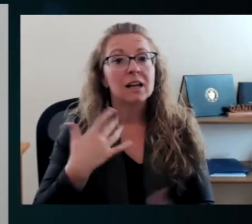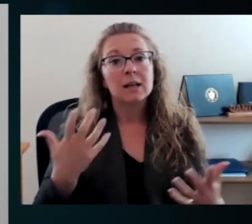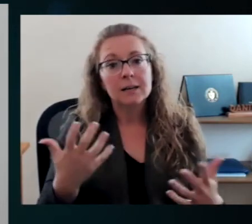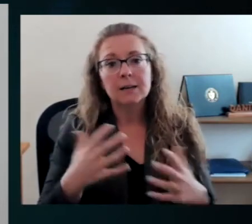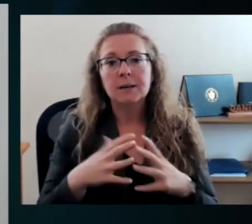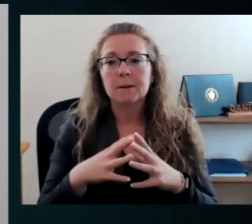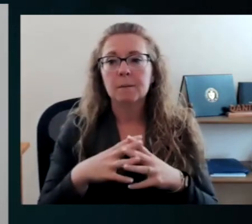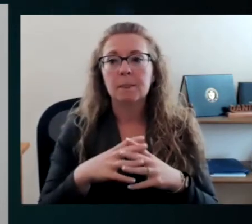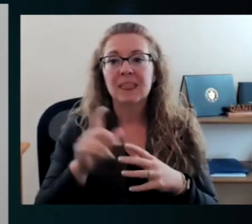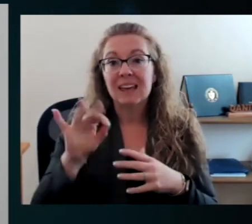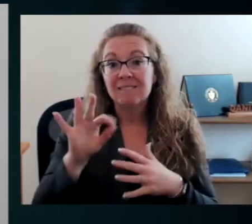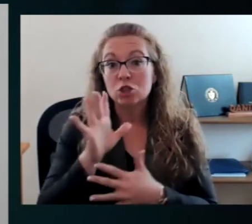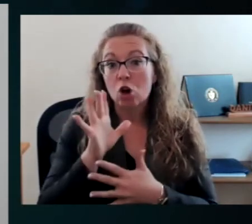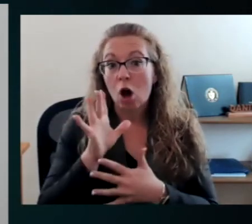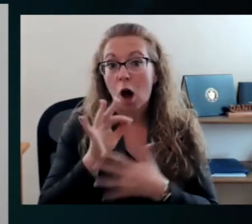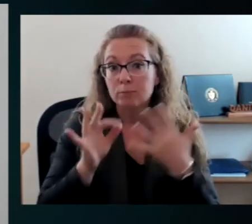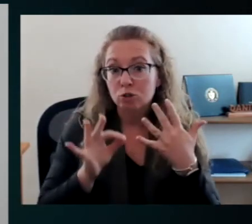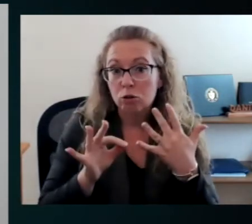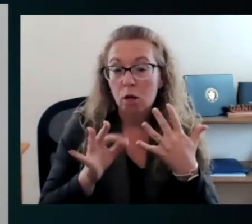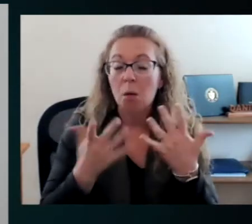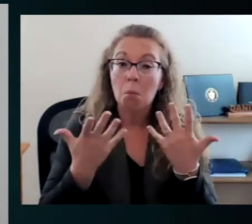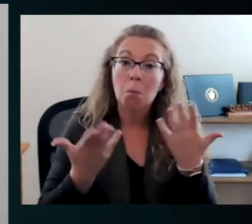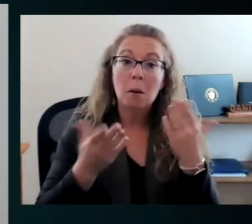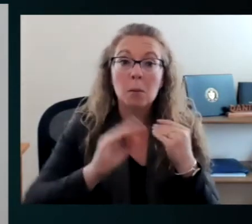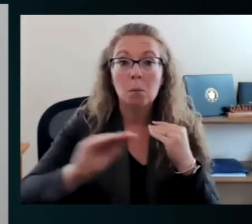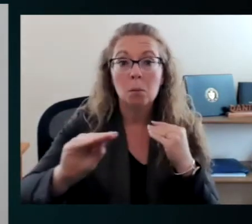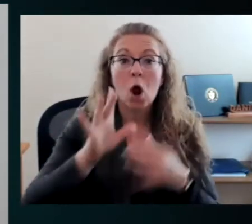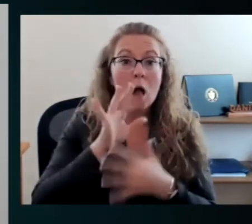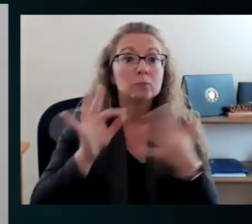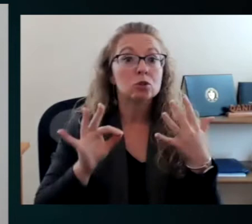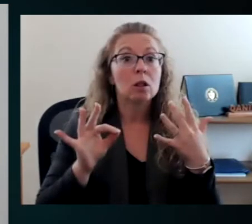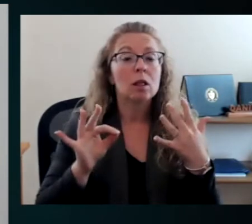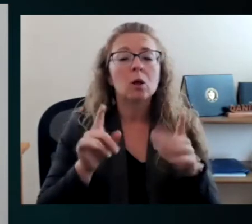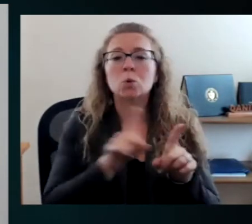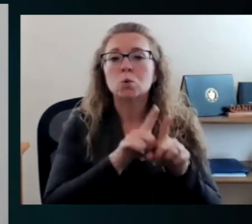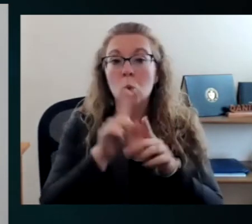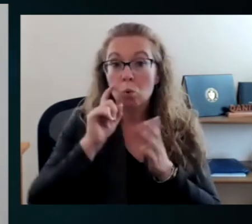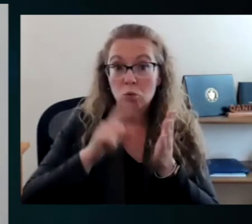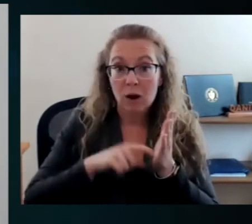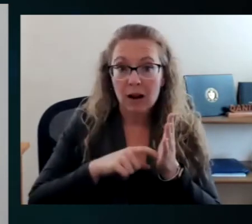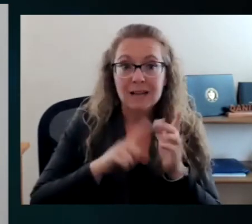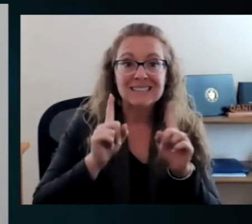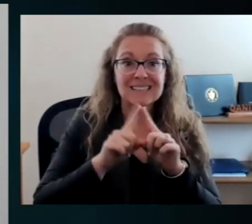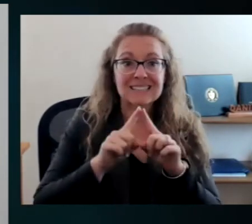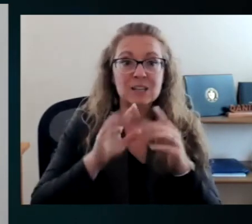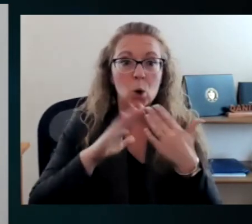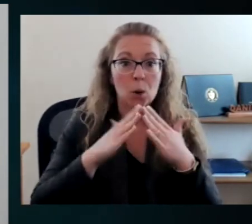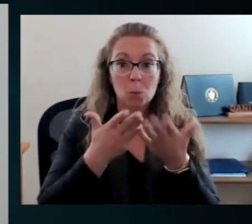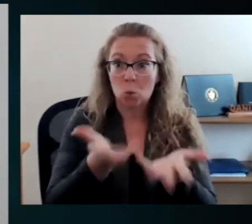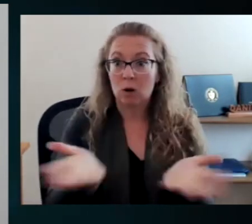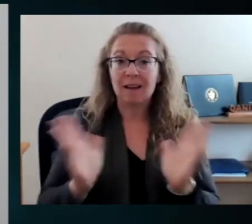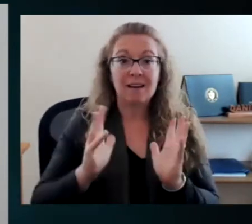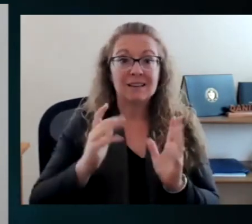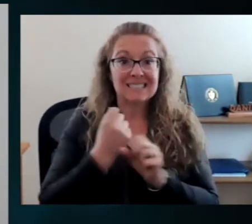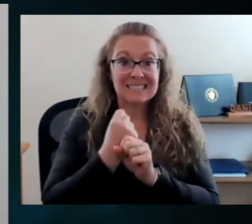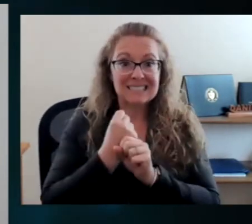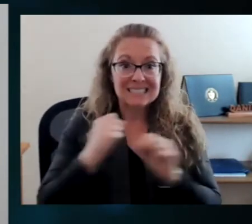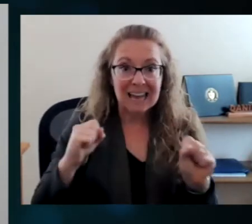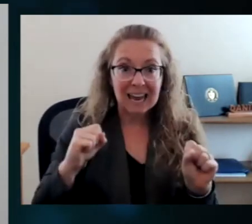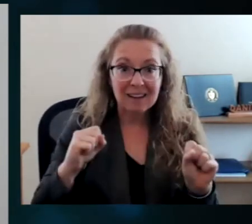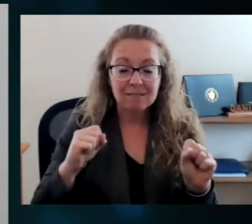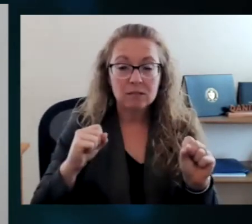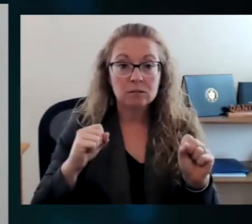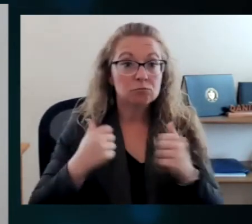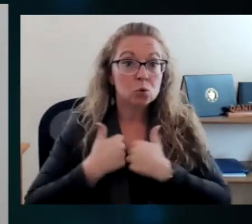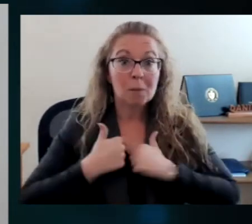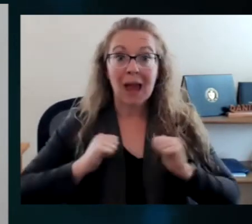optional. And we also have to recognize that until we make a community in which it's safe to be out about your